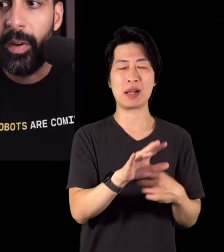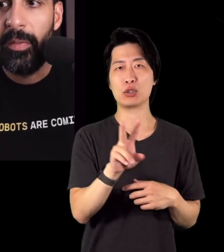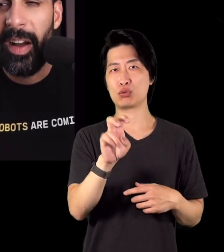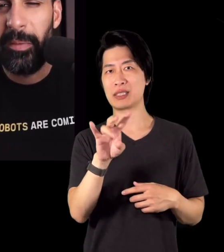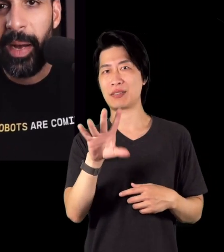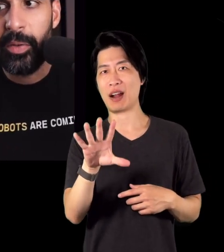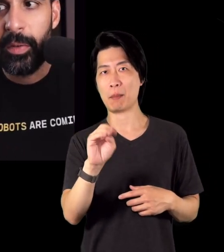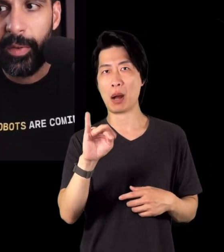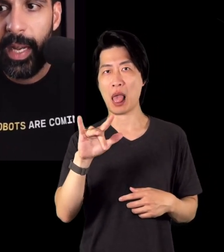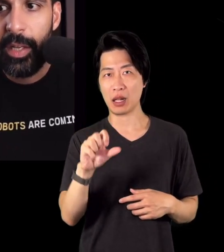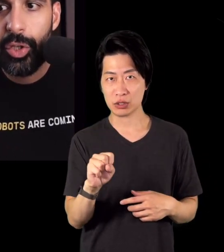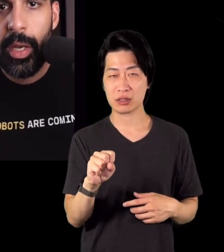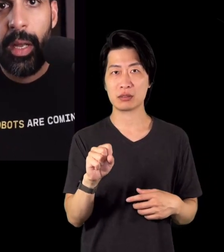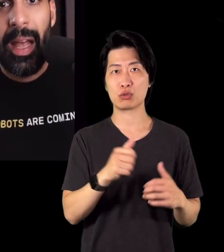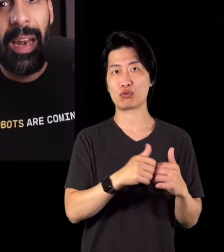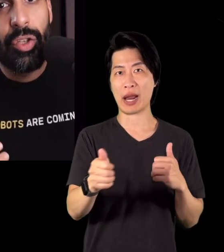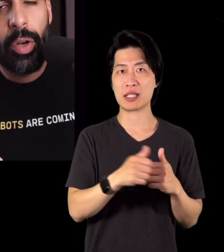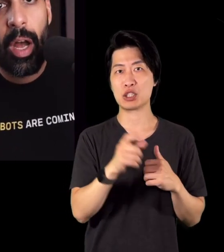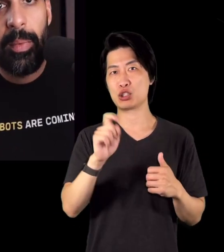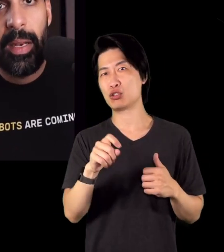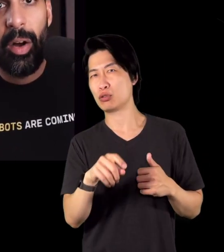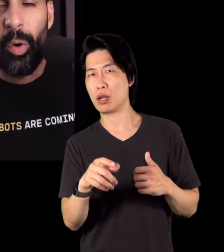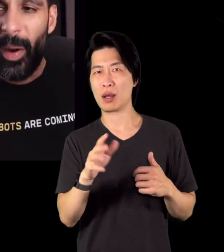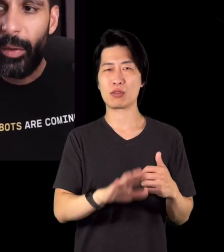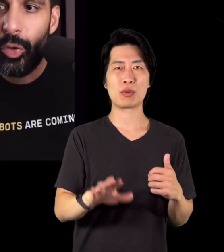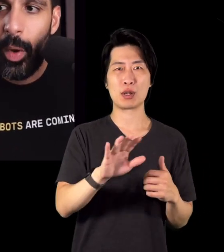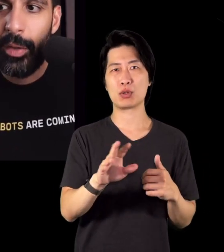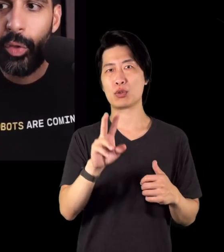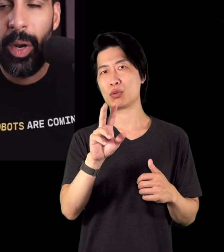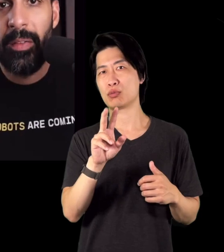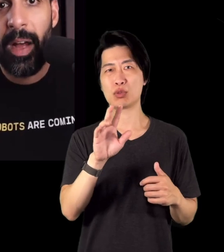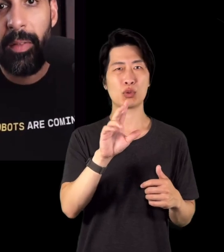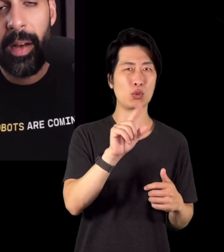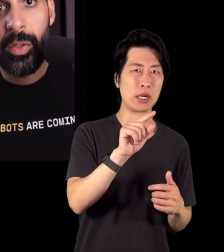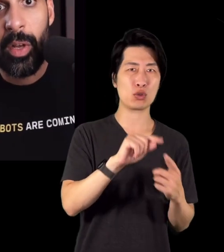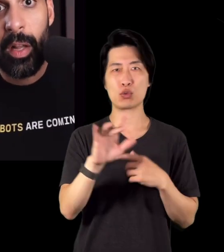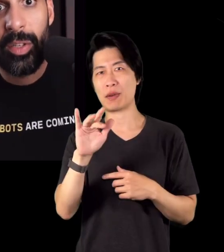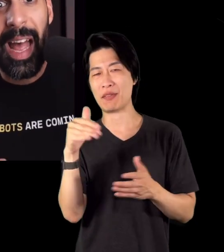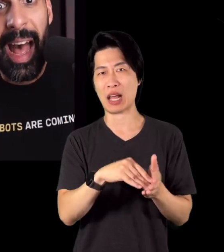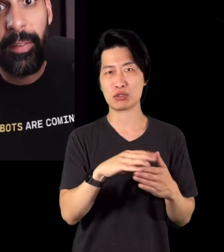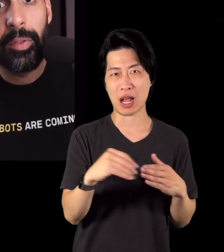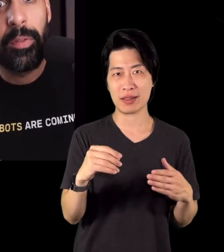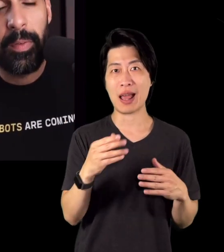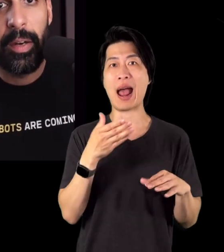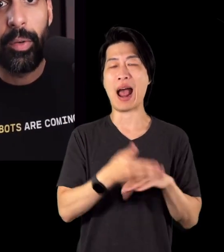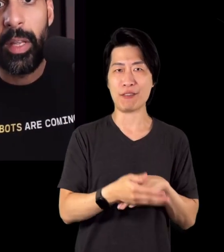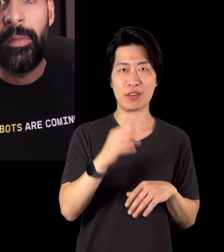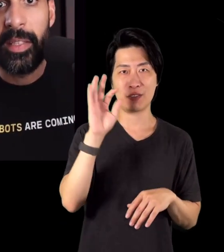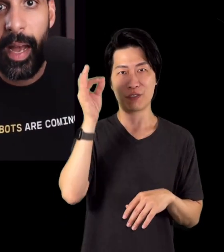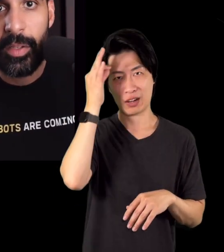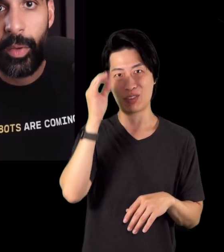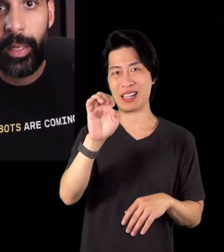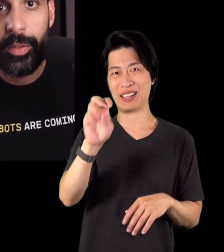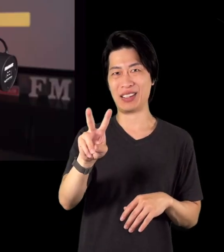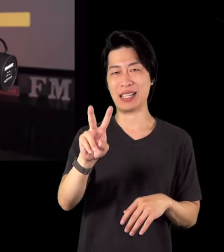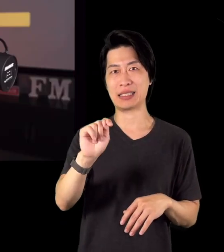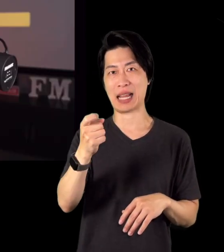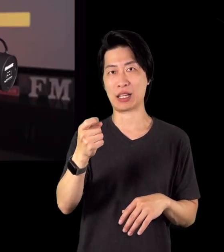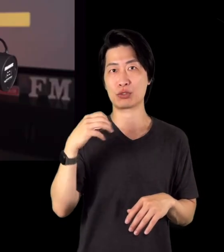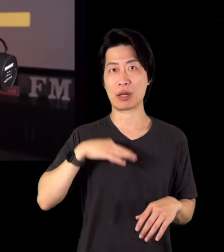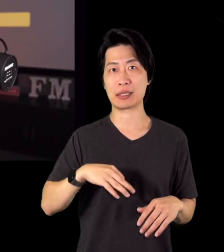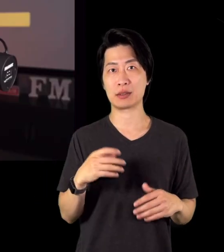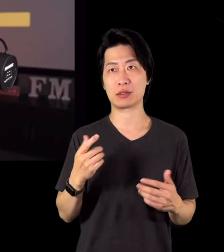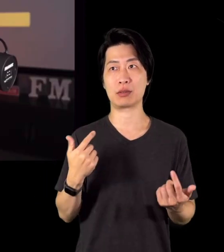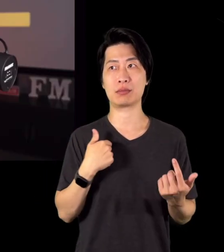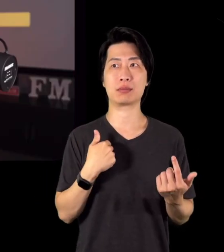275 miles of range and should come in around $20,000 to $25,000 after federal EV tax credits. And now instead